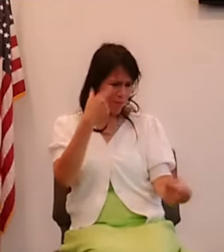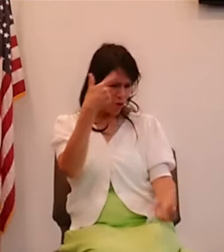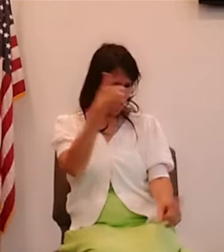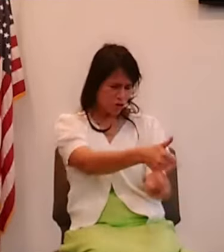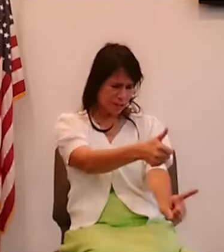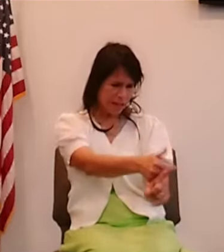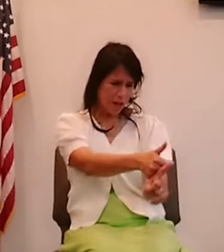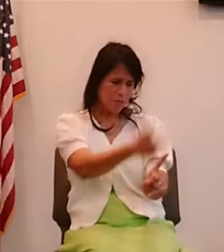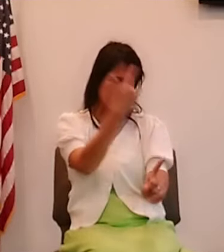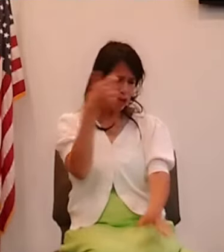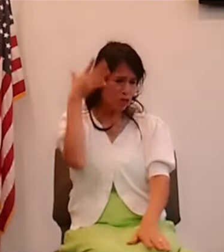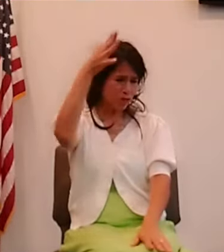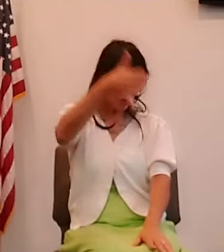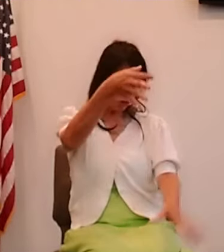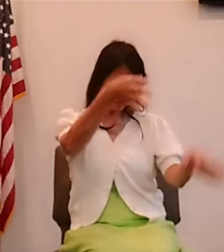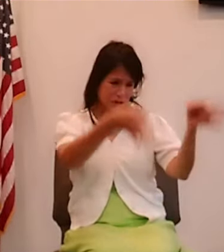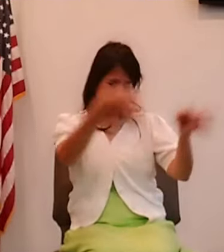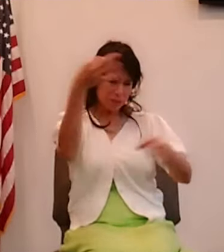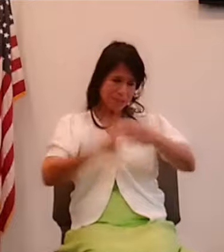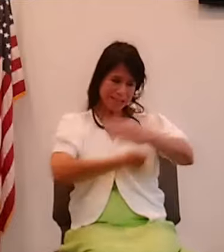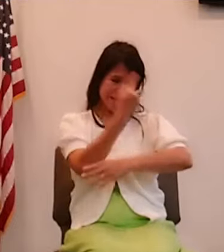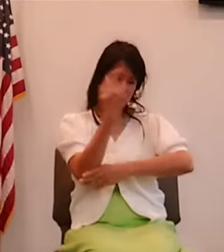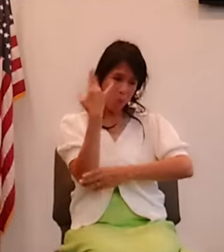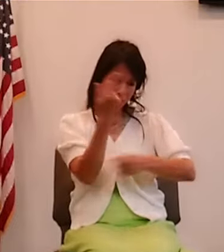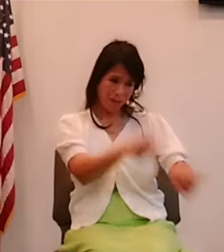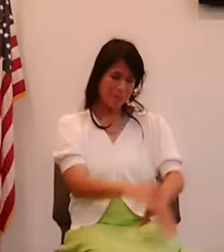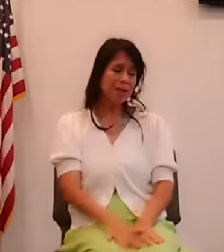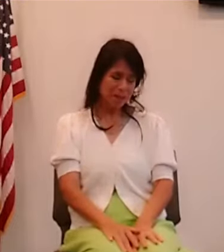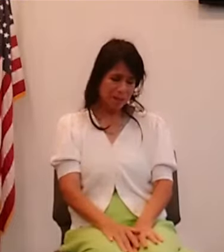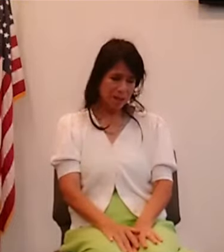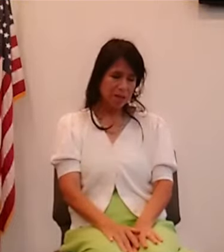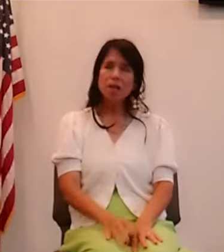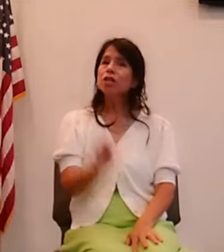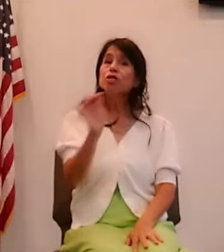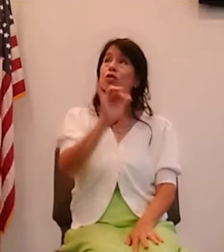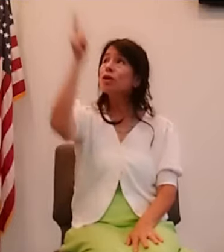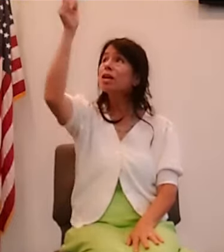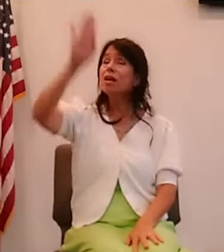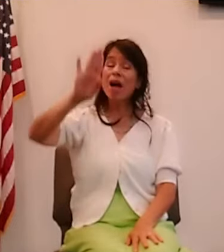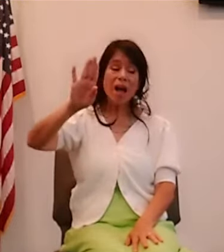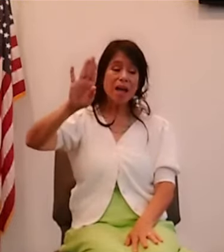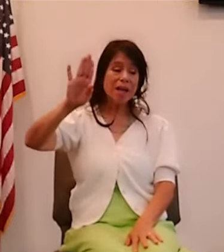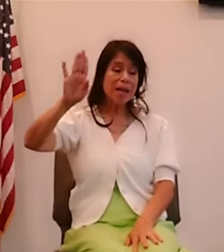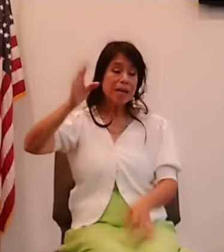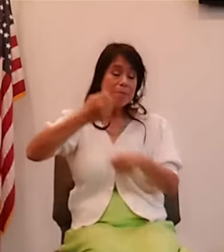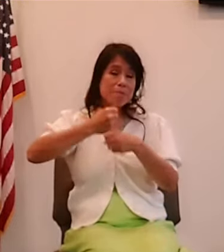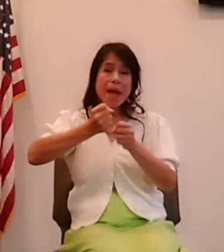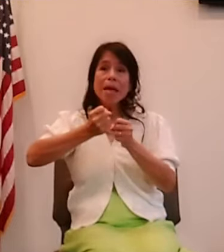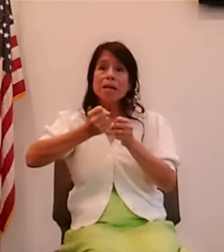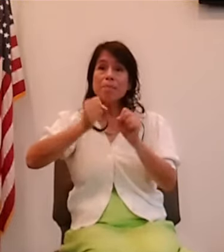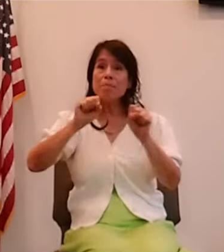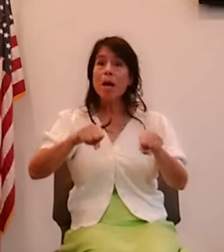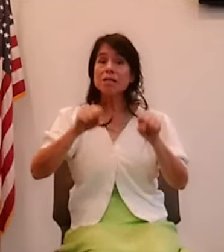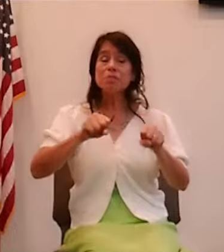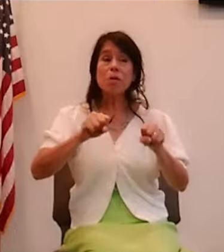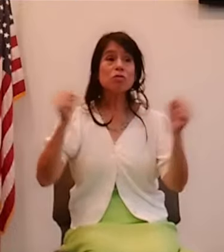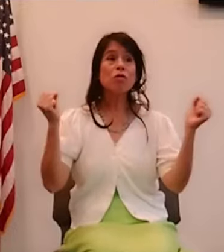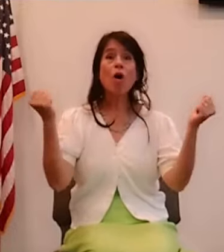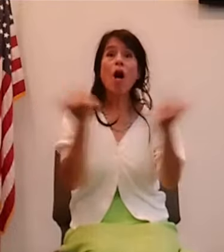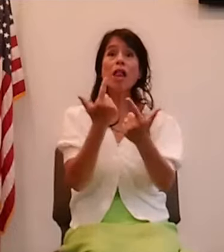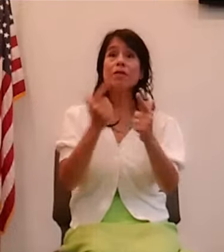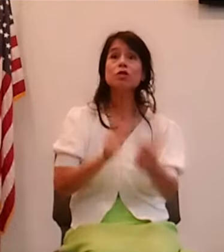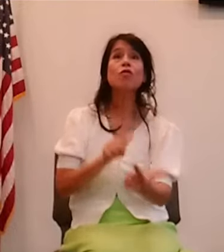judgment day, and so did God. And God made a way so that all of us who are going to face